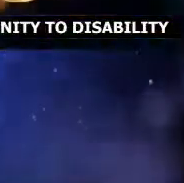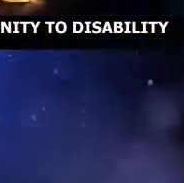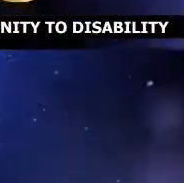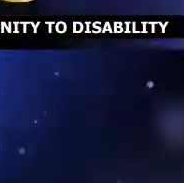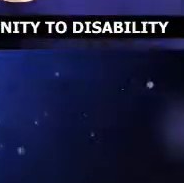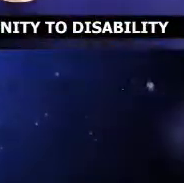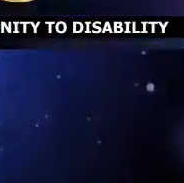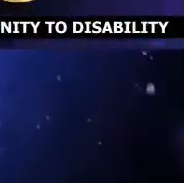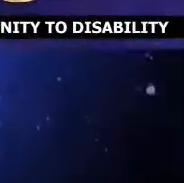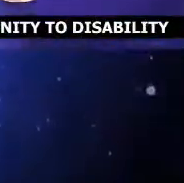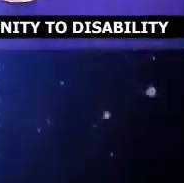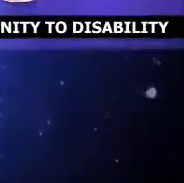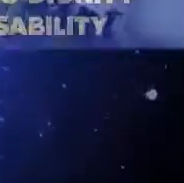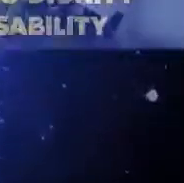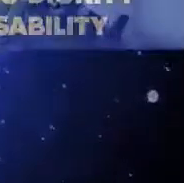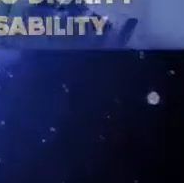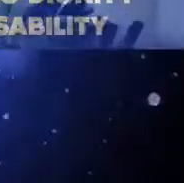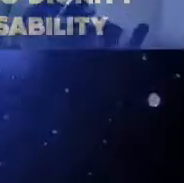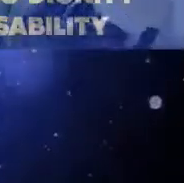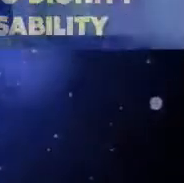so good.